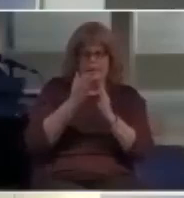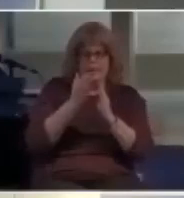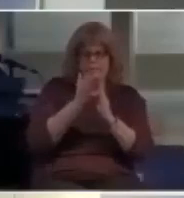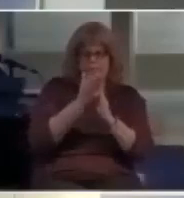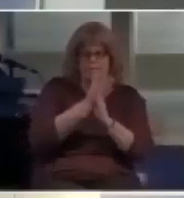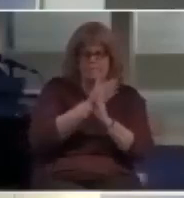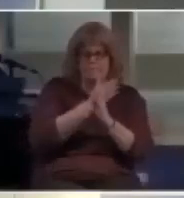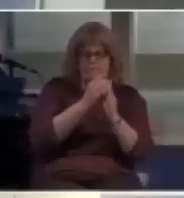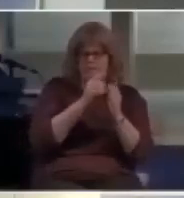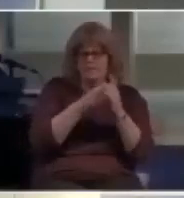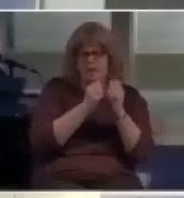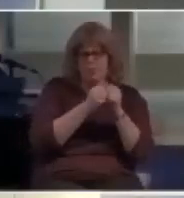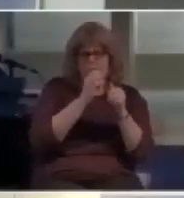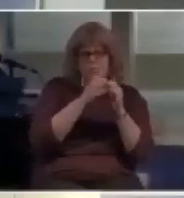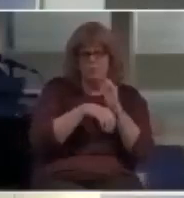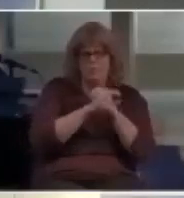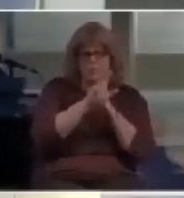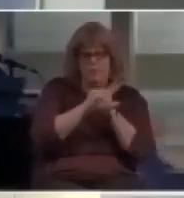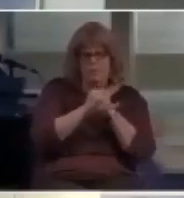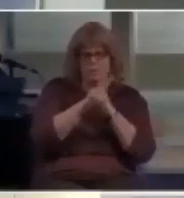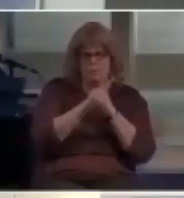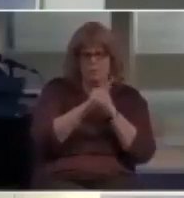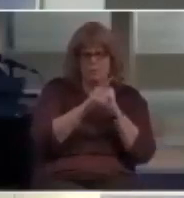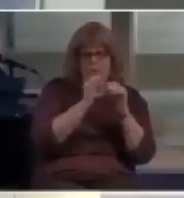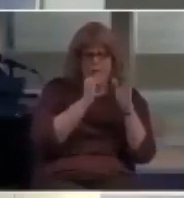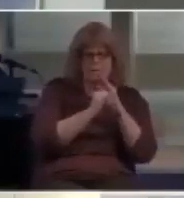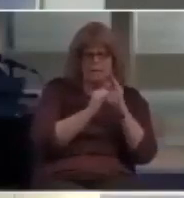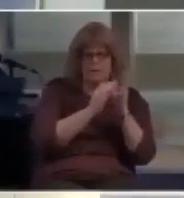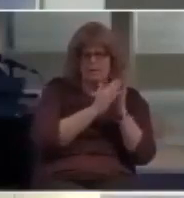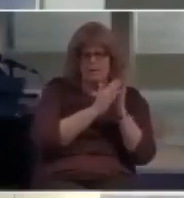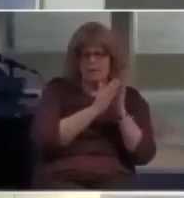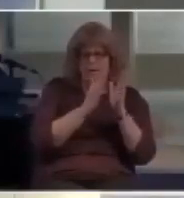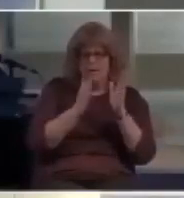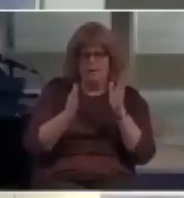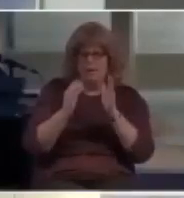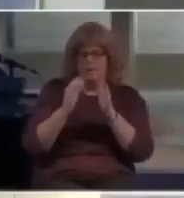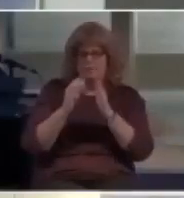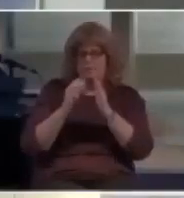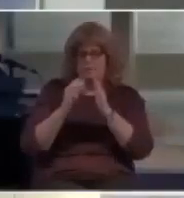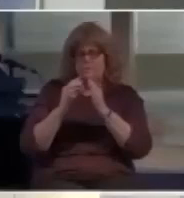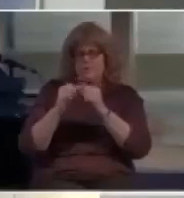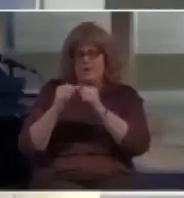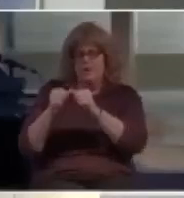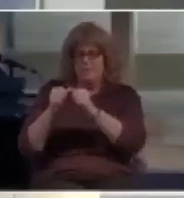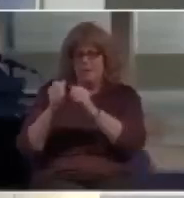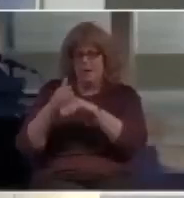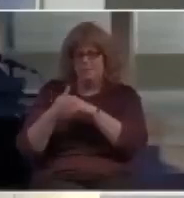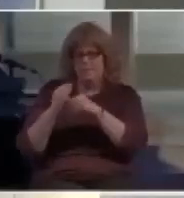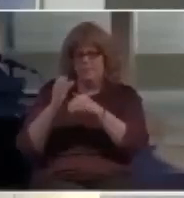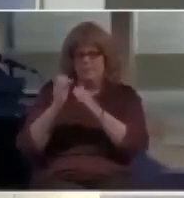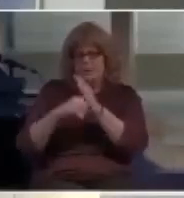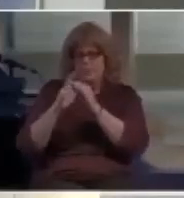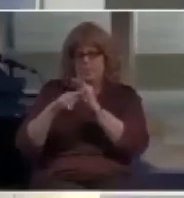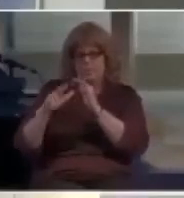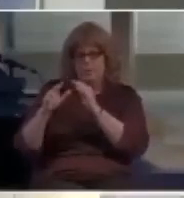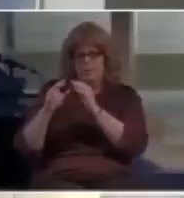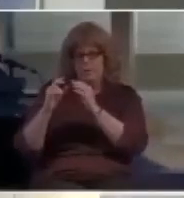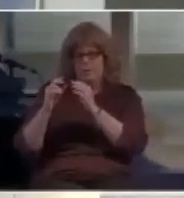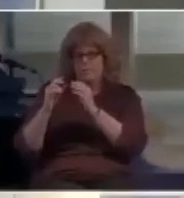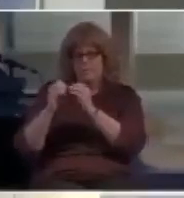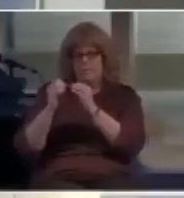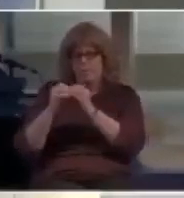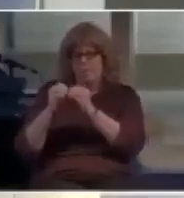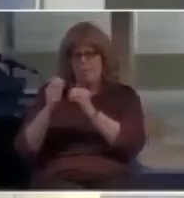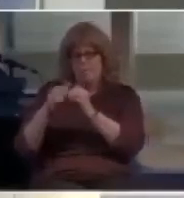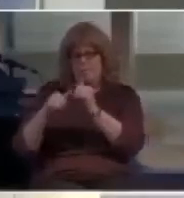and start in chapter 32 of Isaiah, and then read past verse 1 as well. Because what you have here is a prophecy